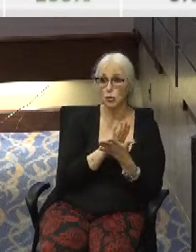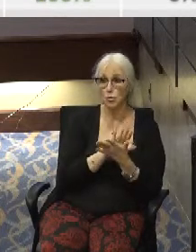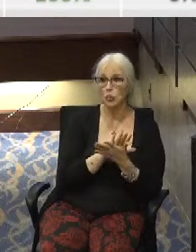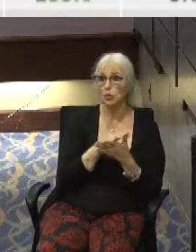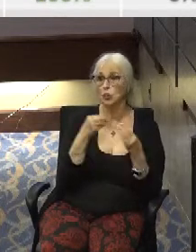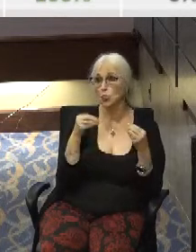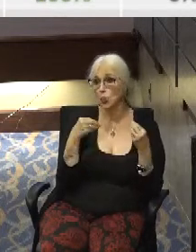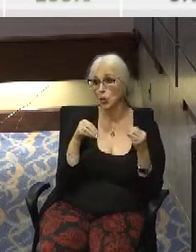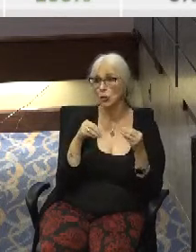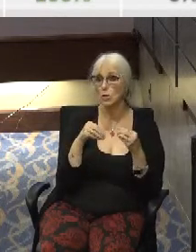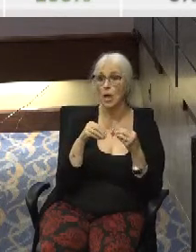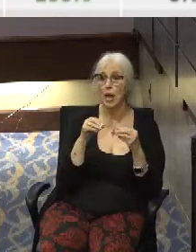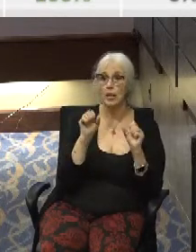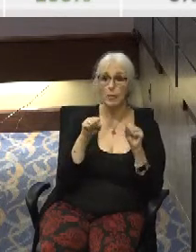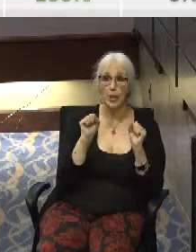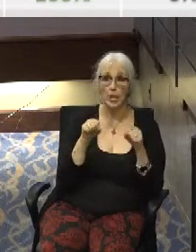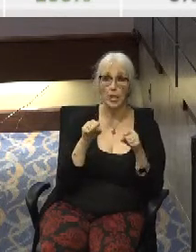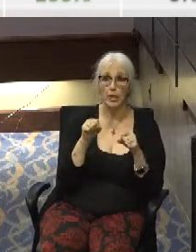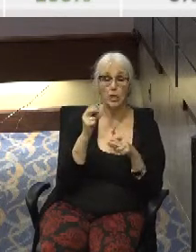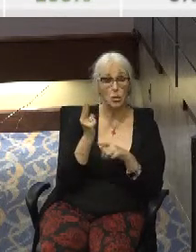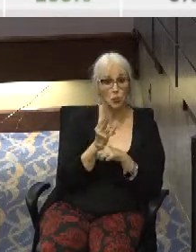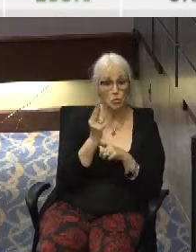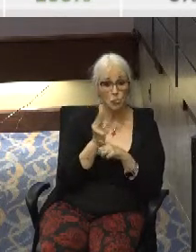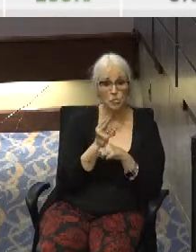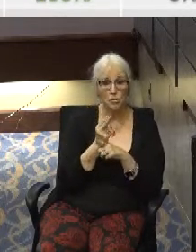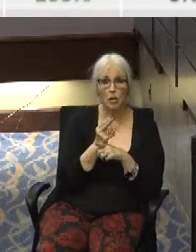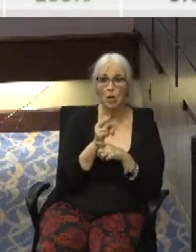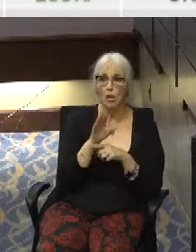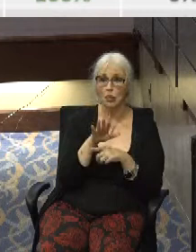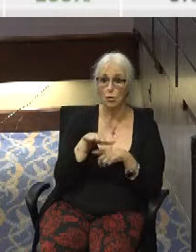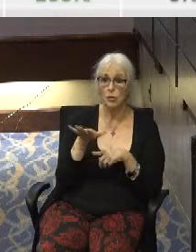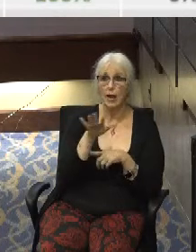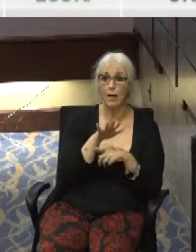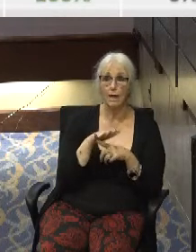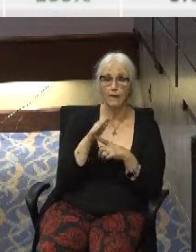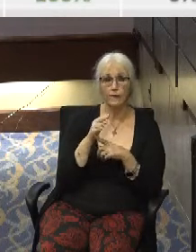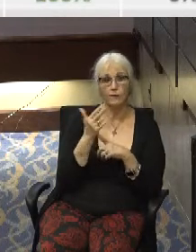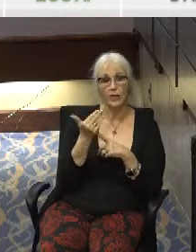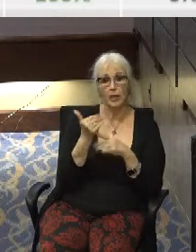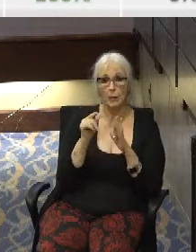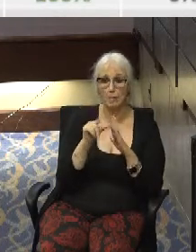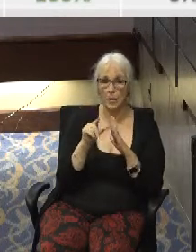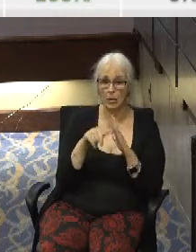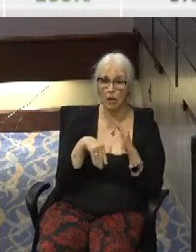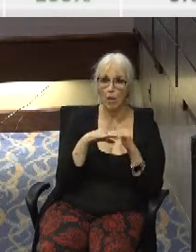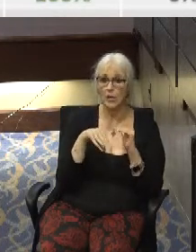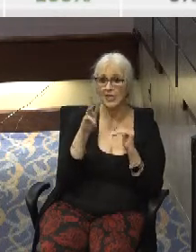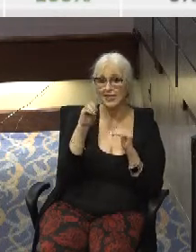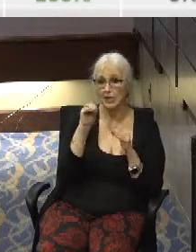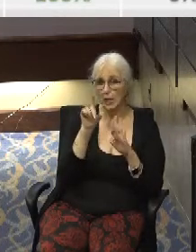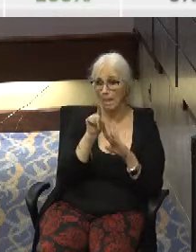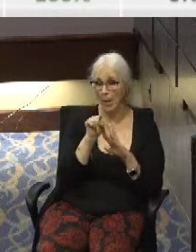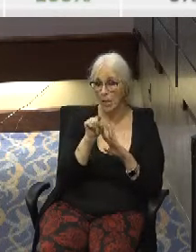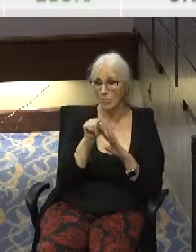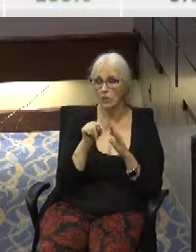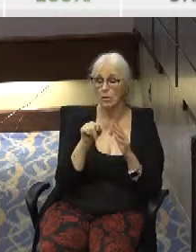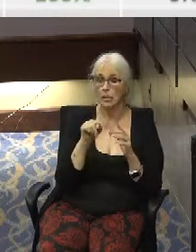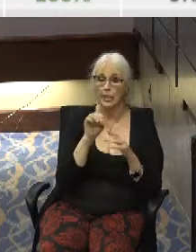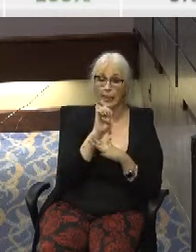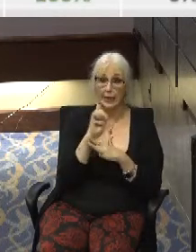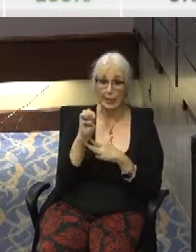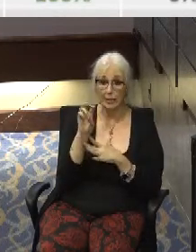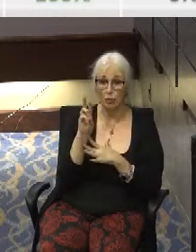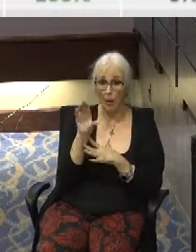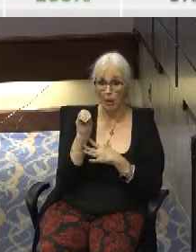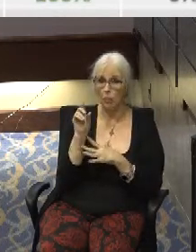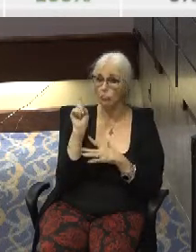and then the ability to access those areas in 15-minute intervals up to 60 minutes. And what we're seeing is on East Waco, in